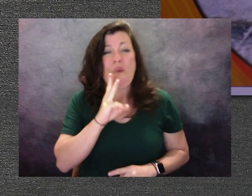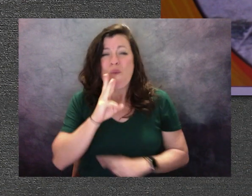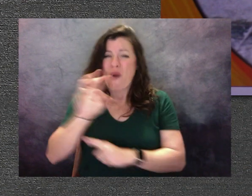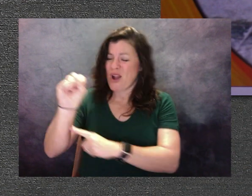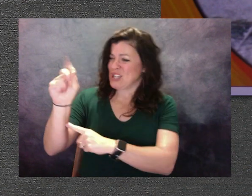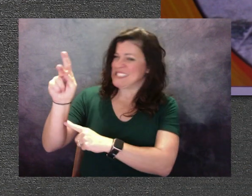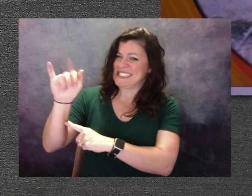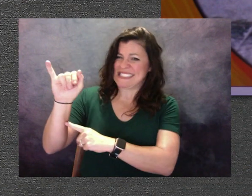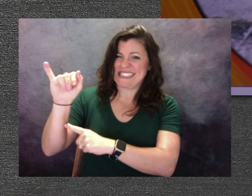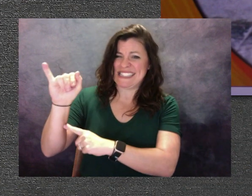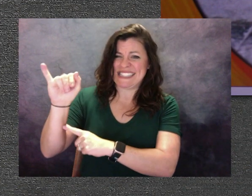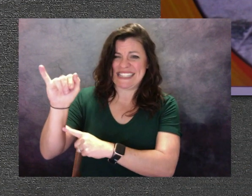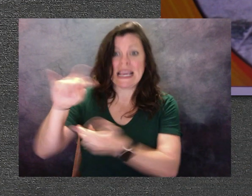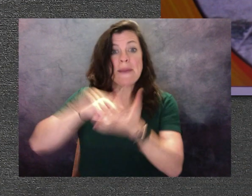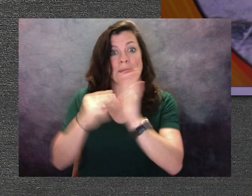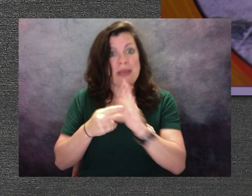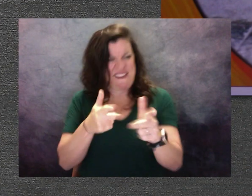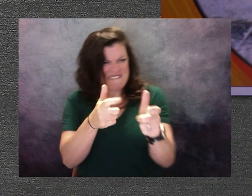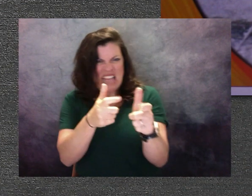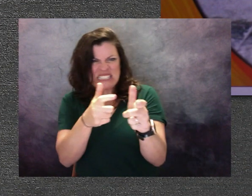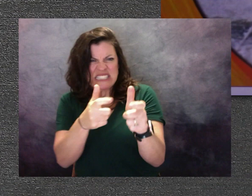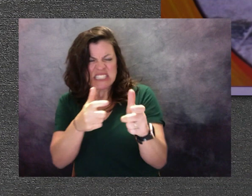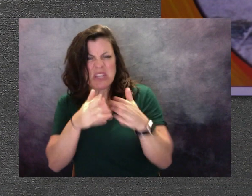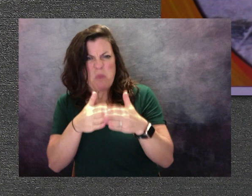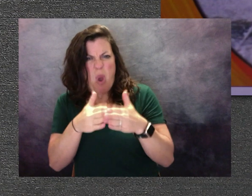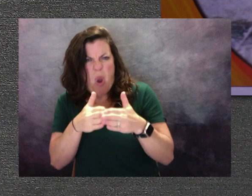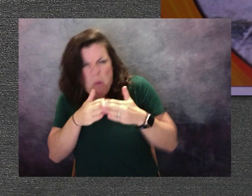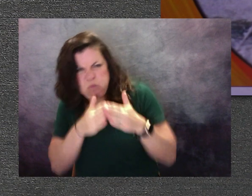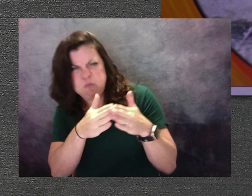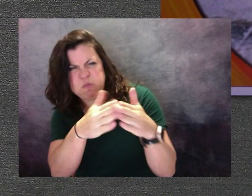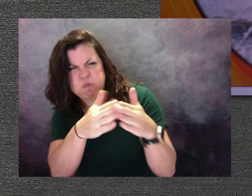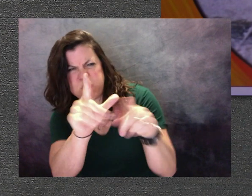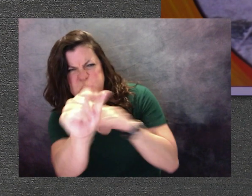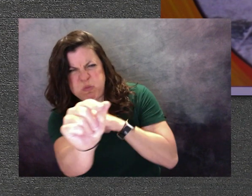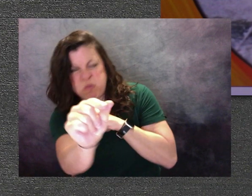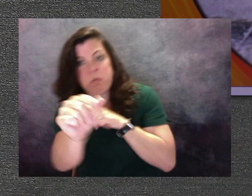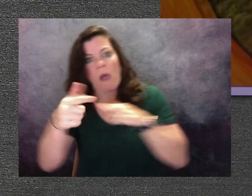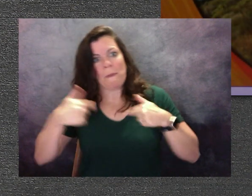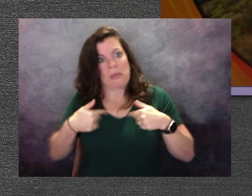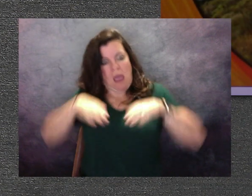on water skis. Whoa.